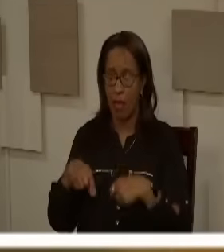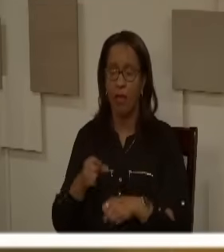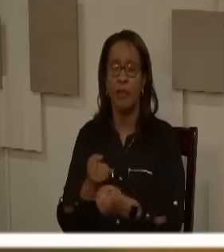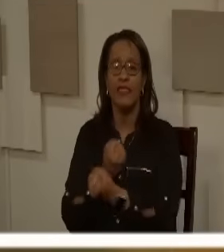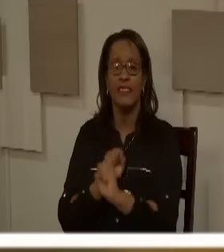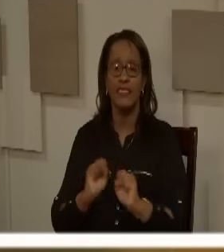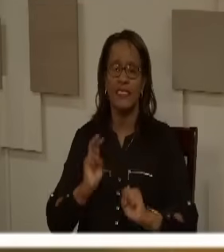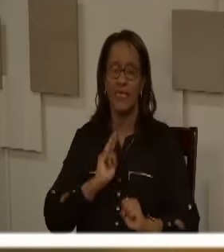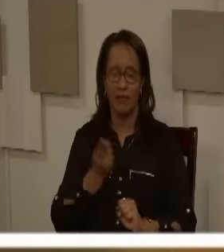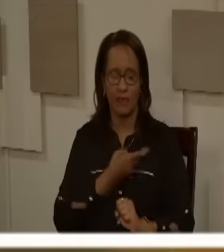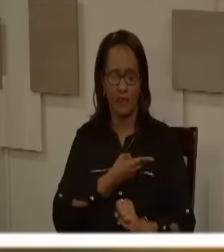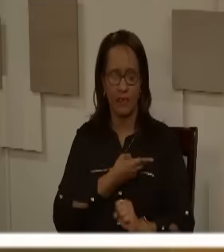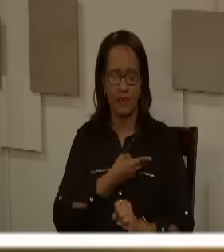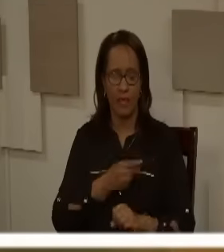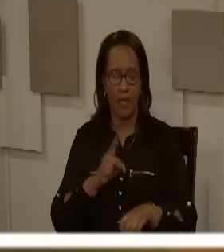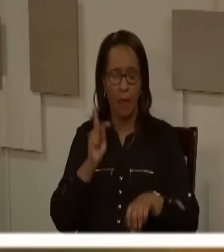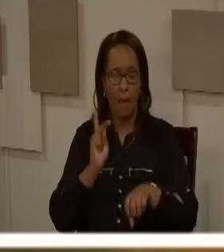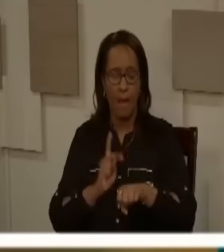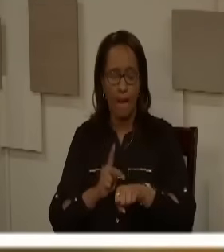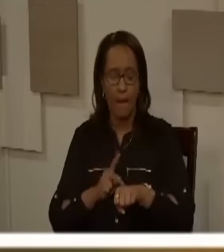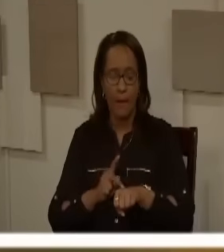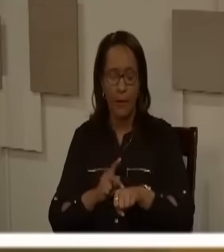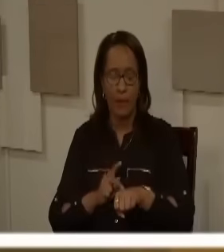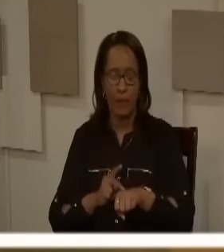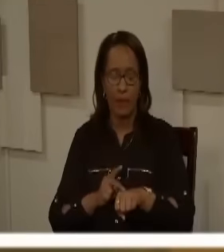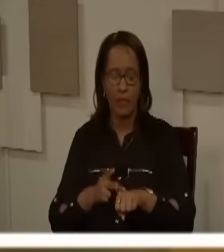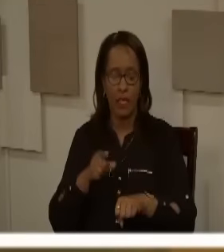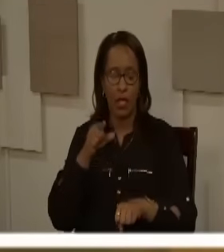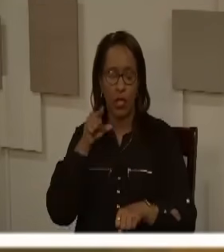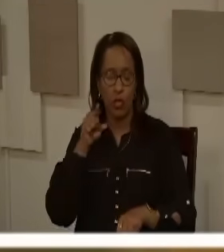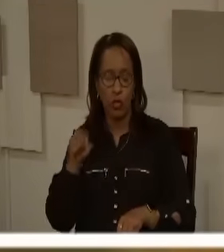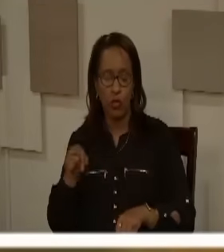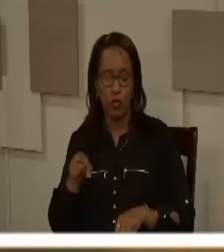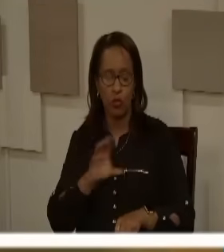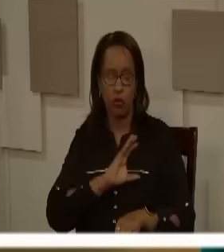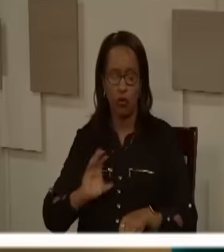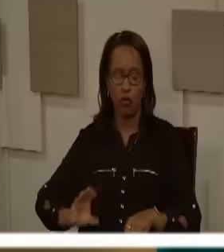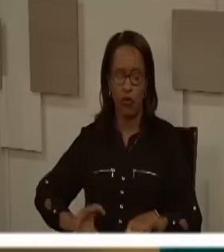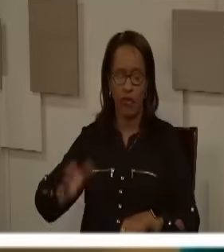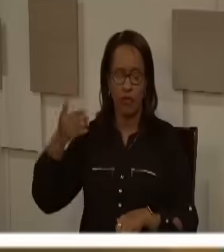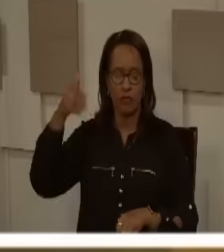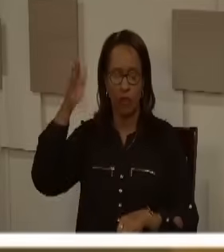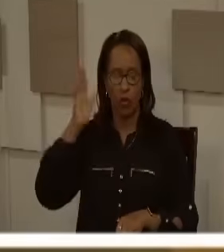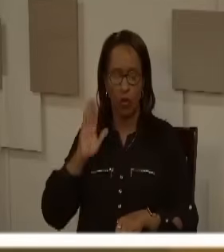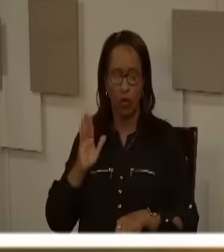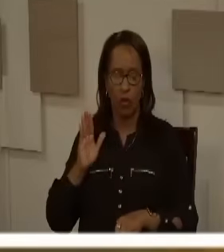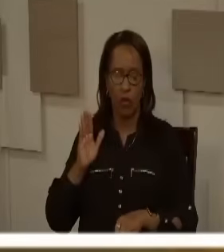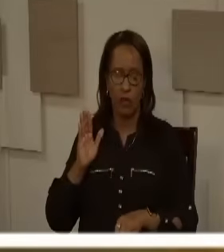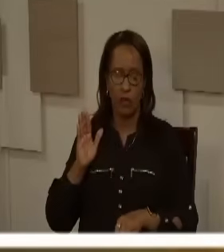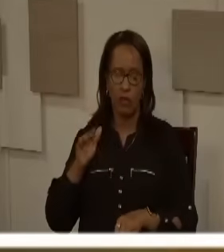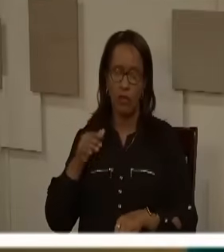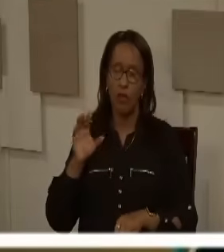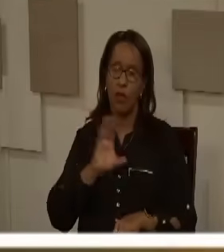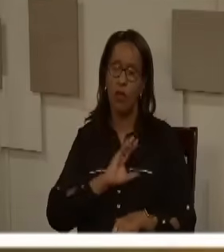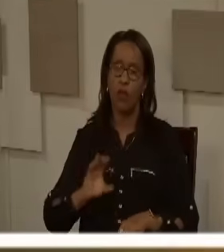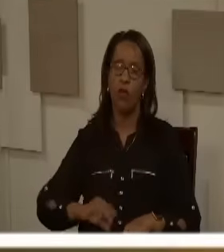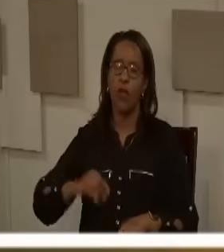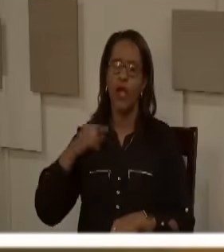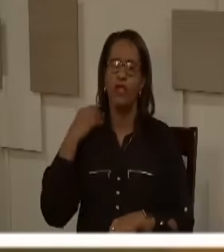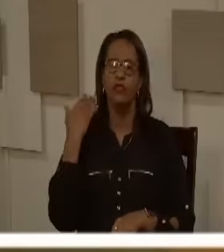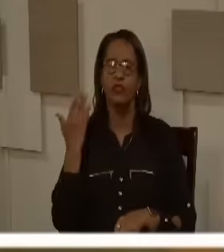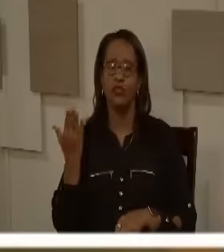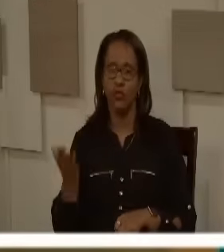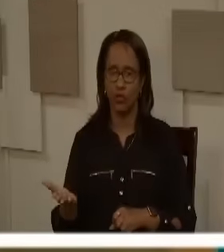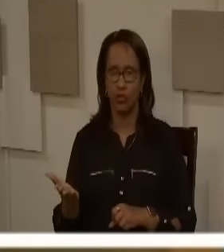But Peter didn't get it. Because everybody was expecting a Messiah who would come on a big